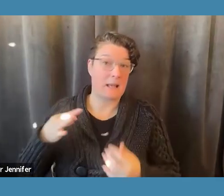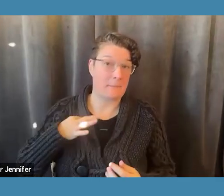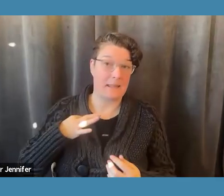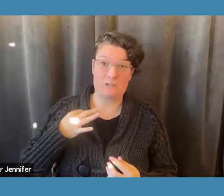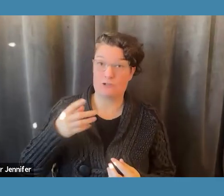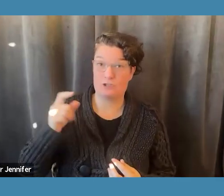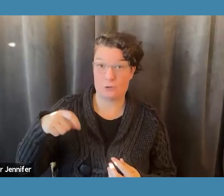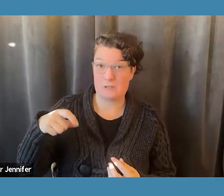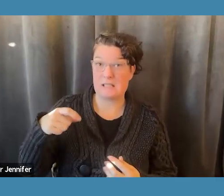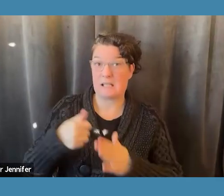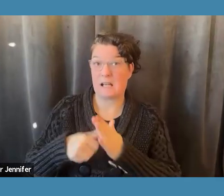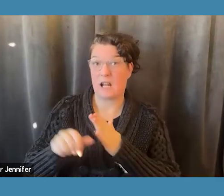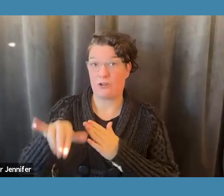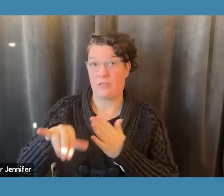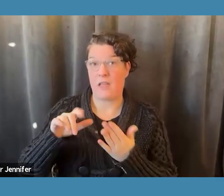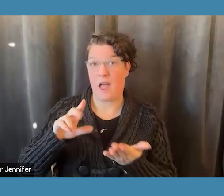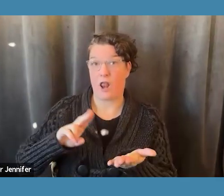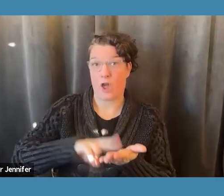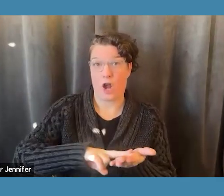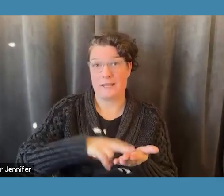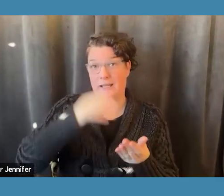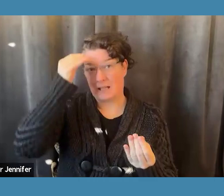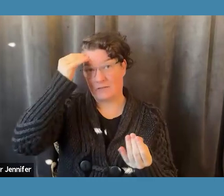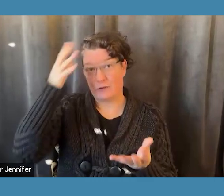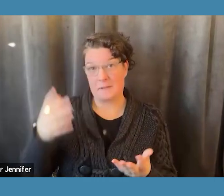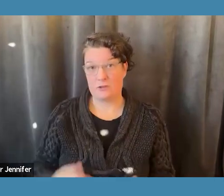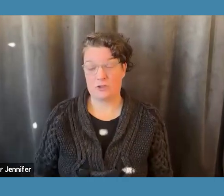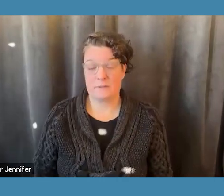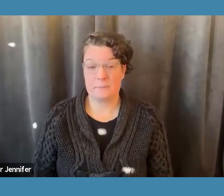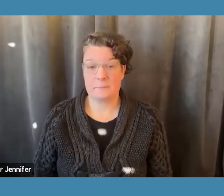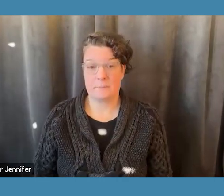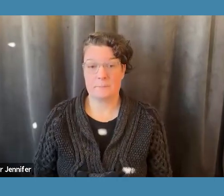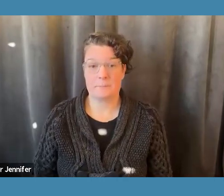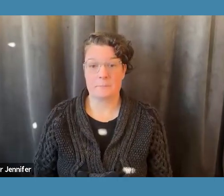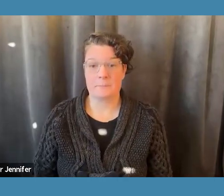under your login information as you need.